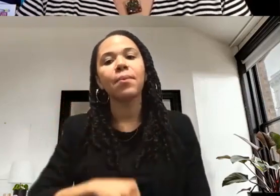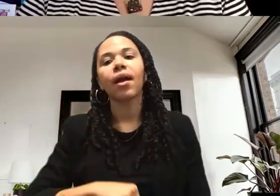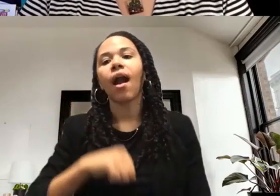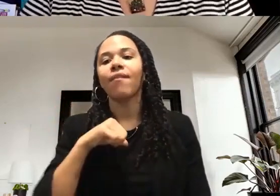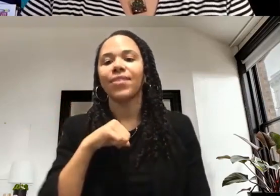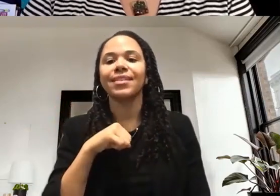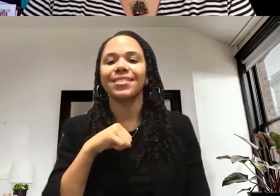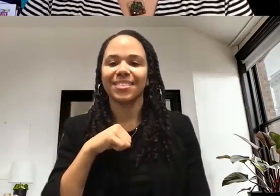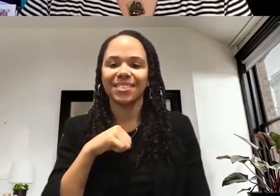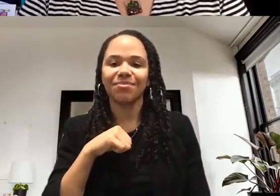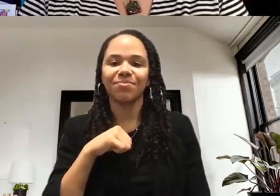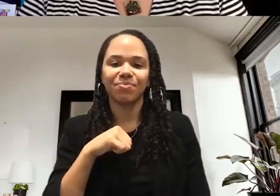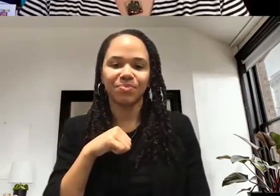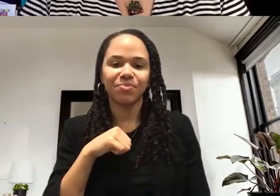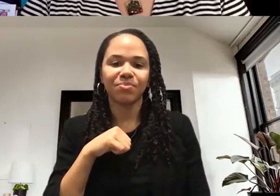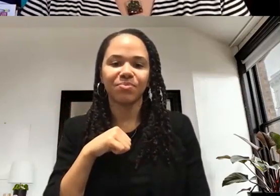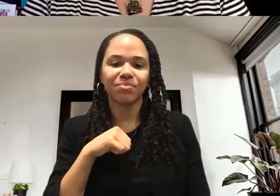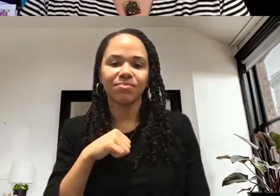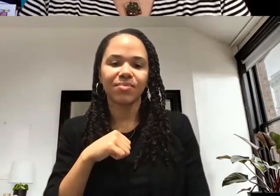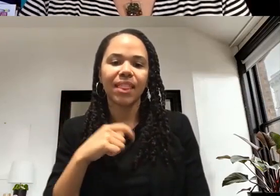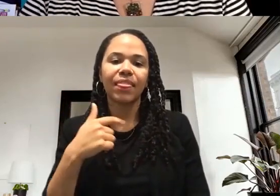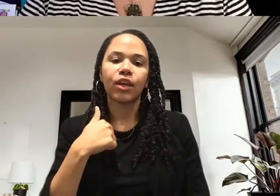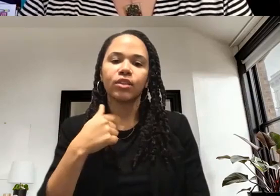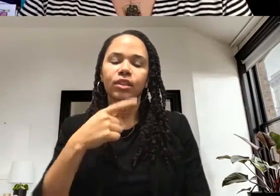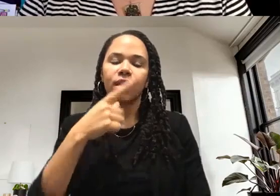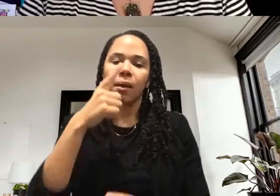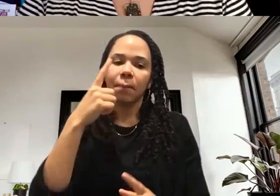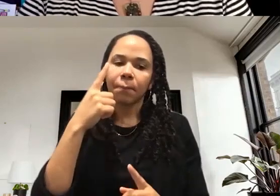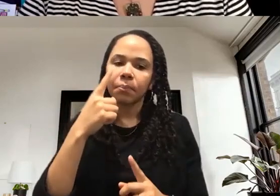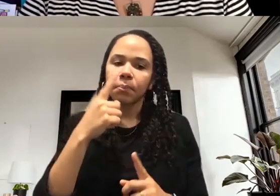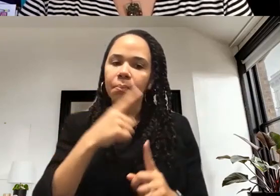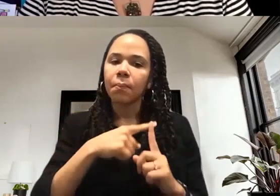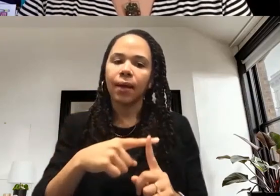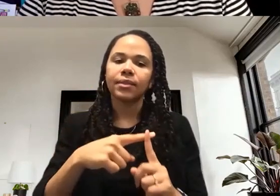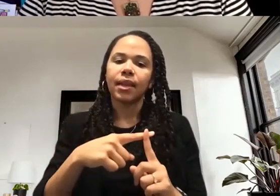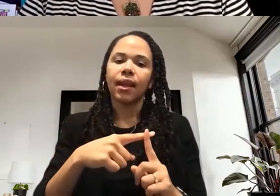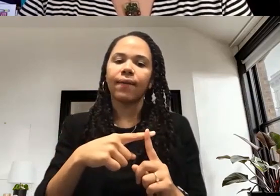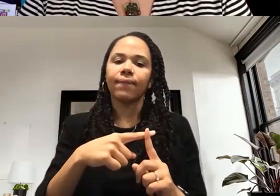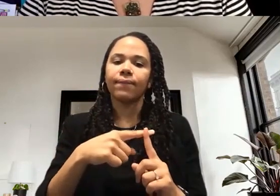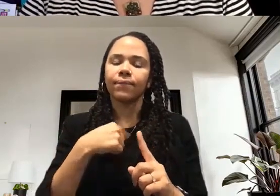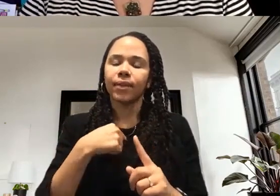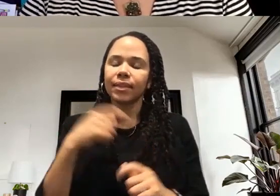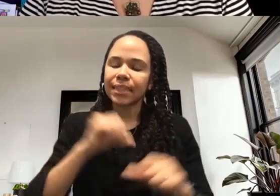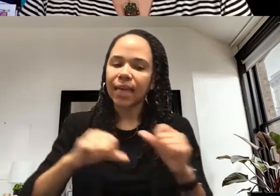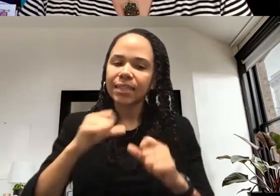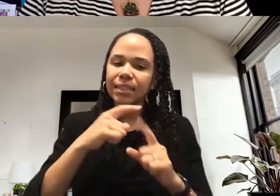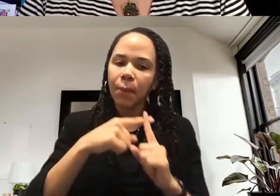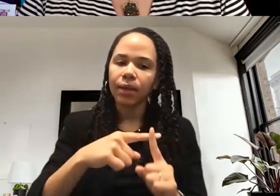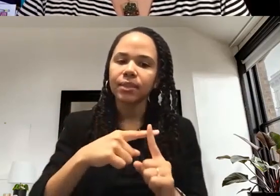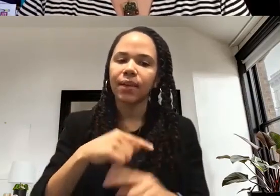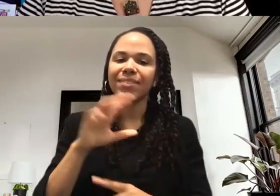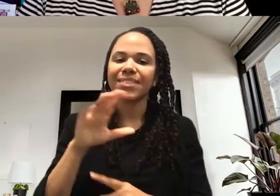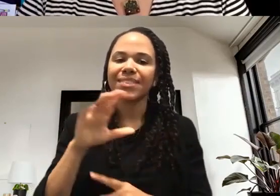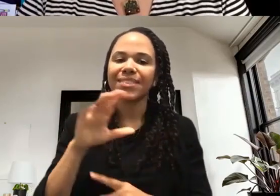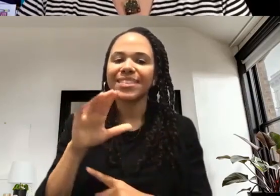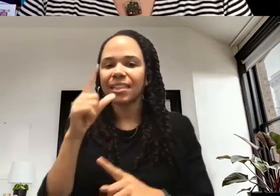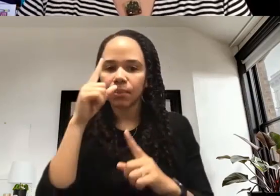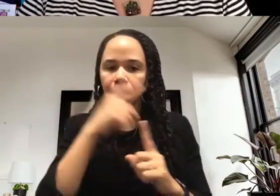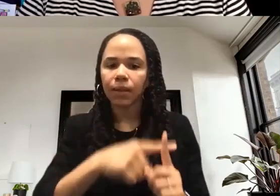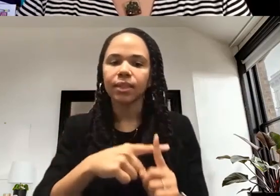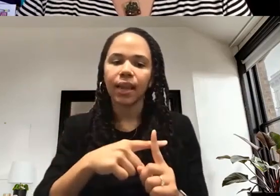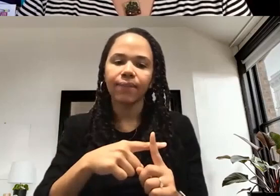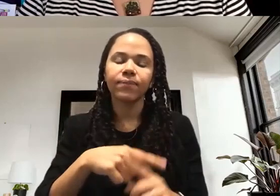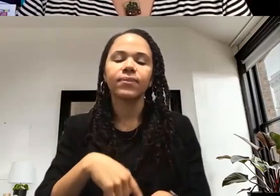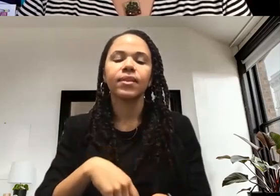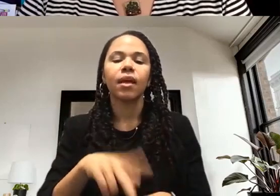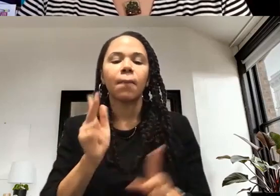a STEM positive and a CS positive, science positive group of people that are going to be working